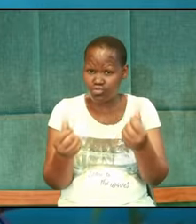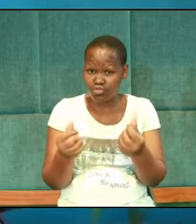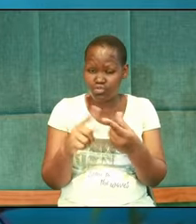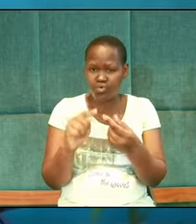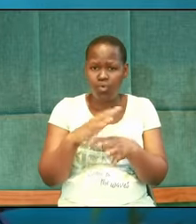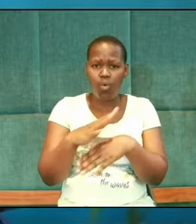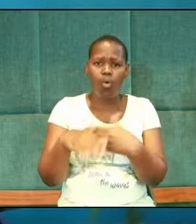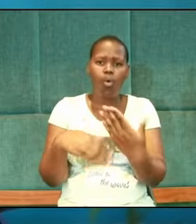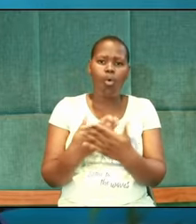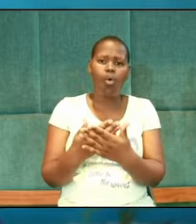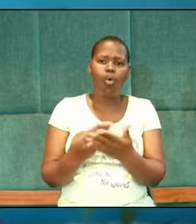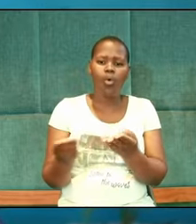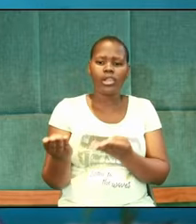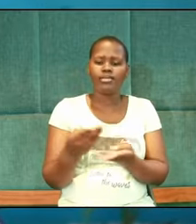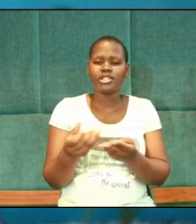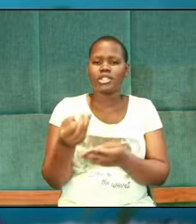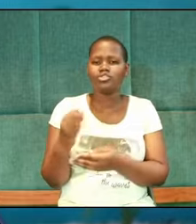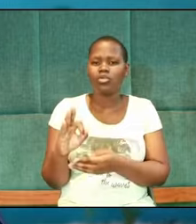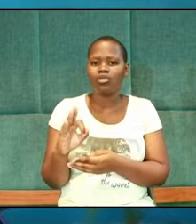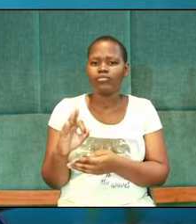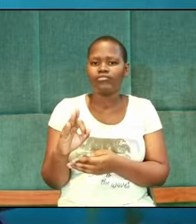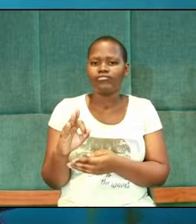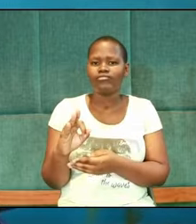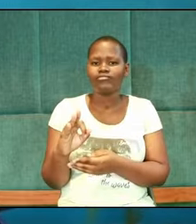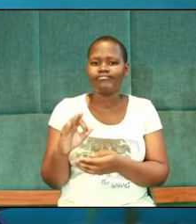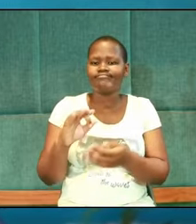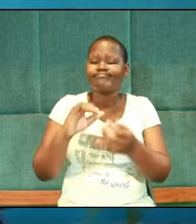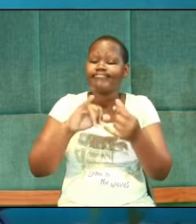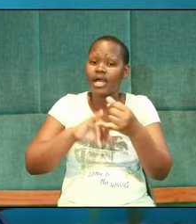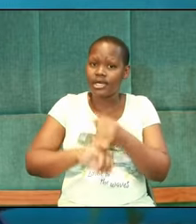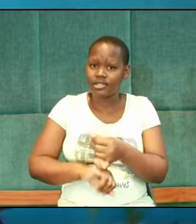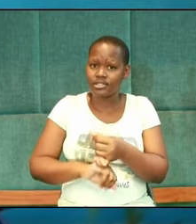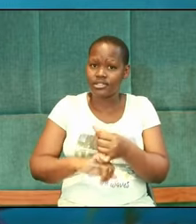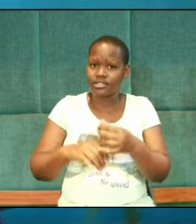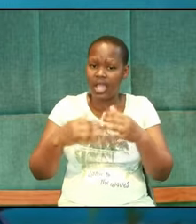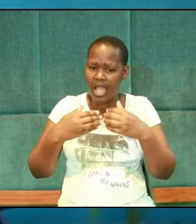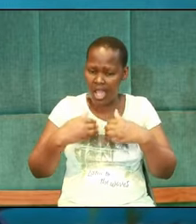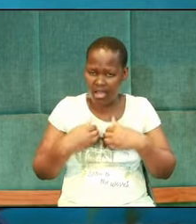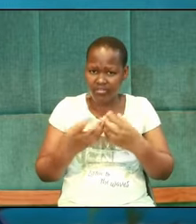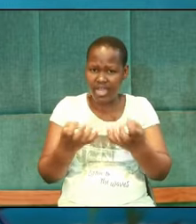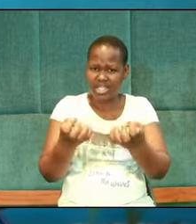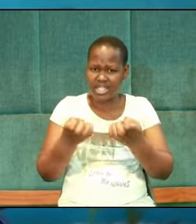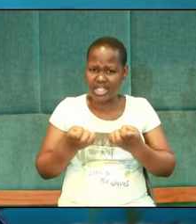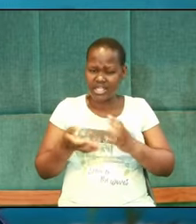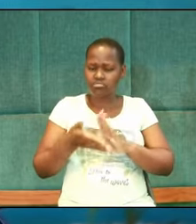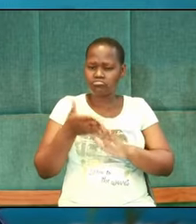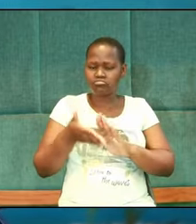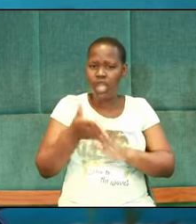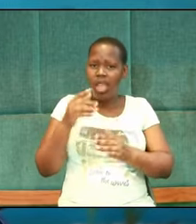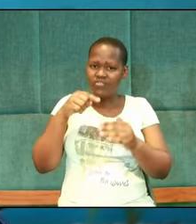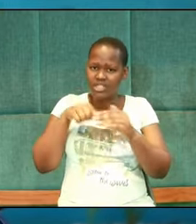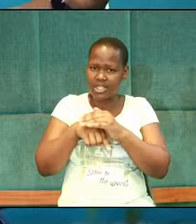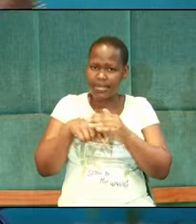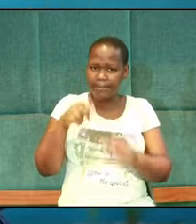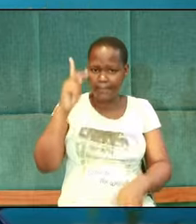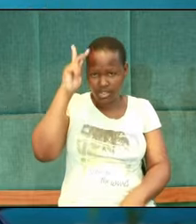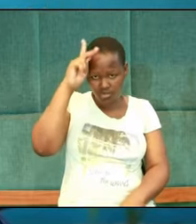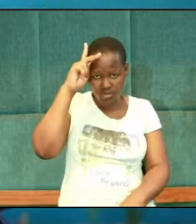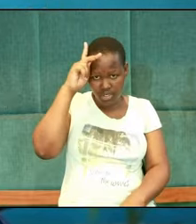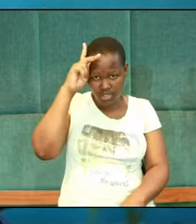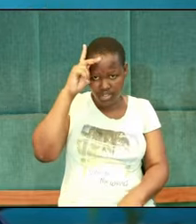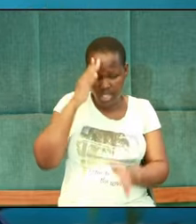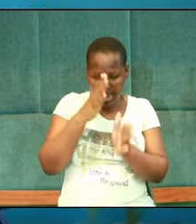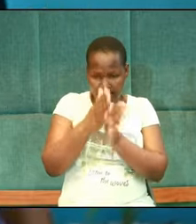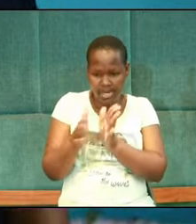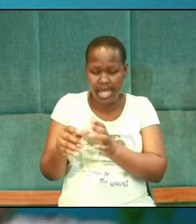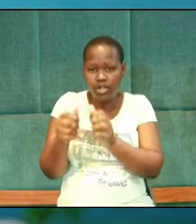whole business of marriage. There is an urgent need of deep knowledge in strategic spheres